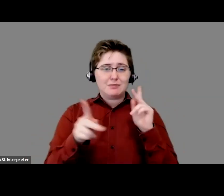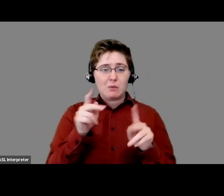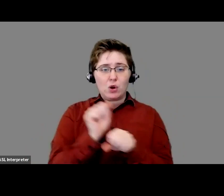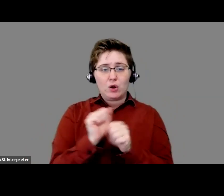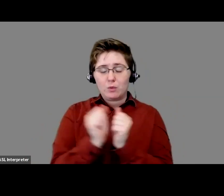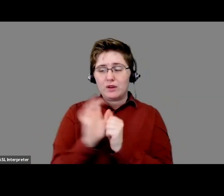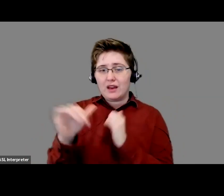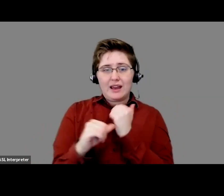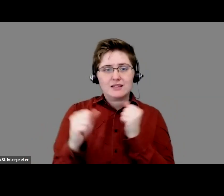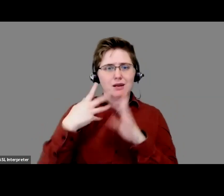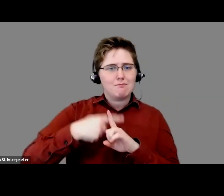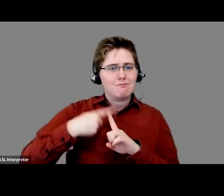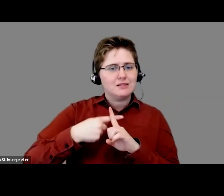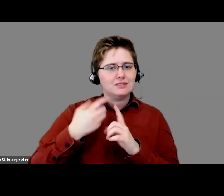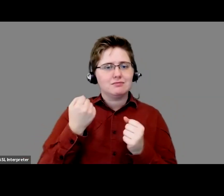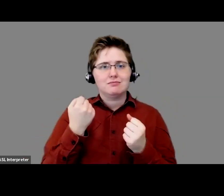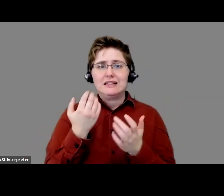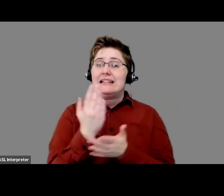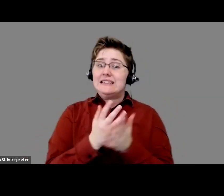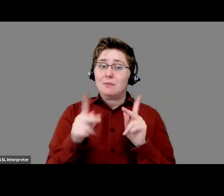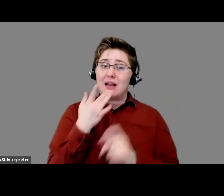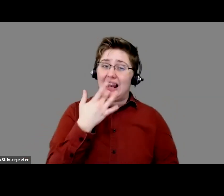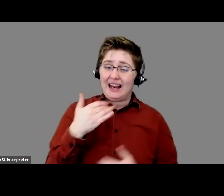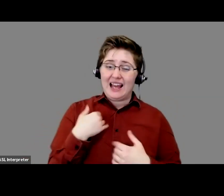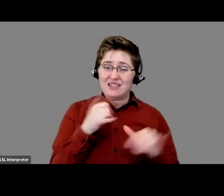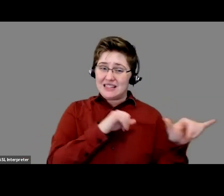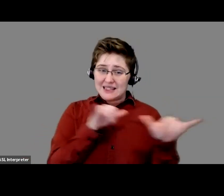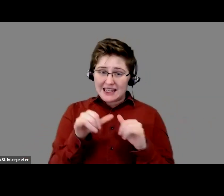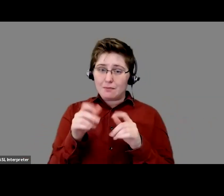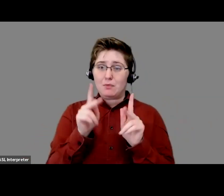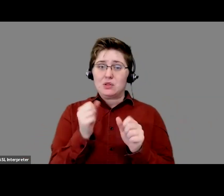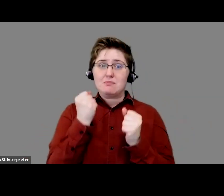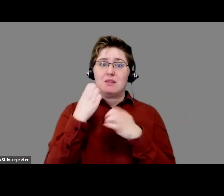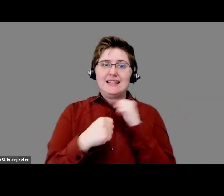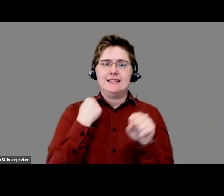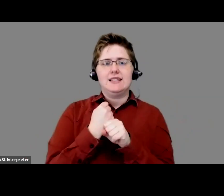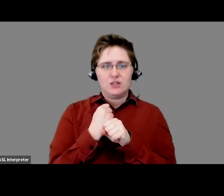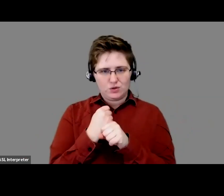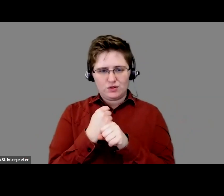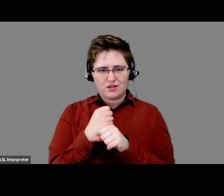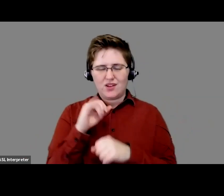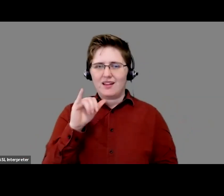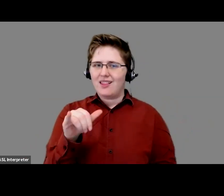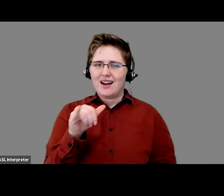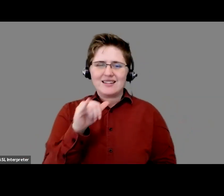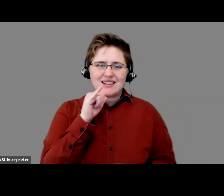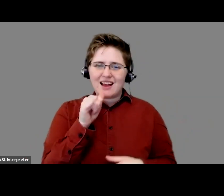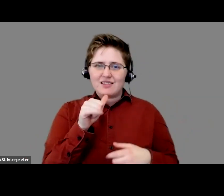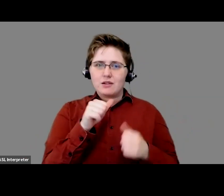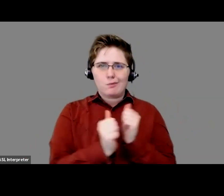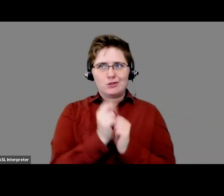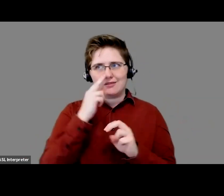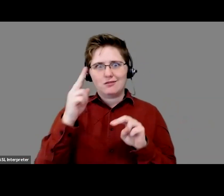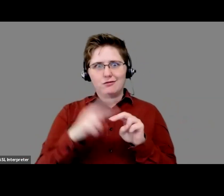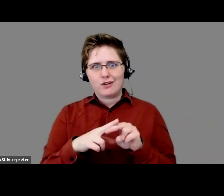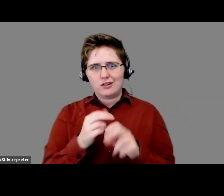aides for months, or even some people are very lucky to have had the same aide for years, right? And so that hasn't been the most fun transition, but it's